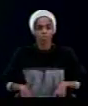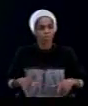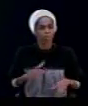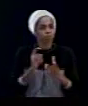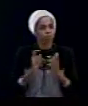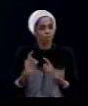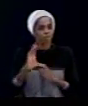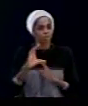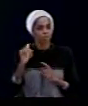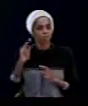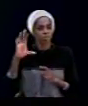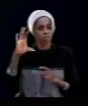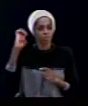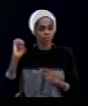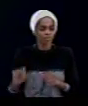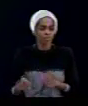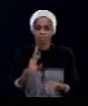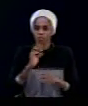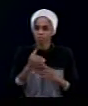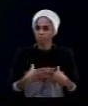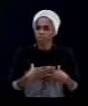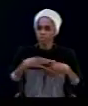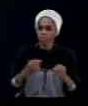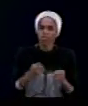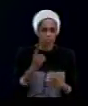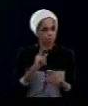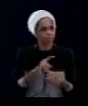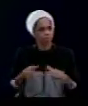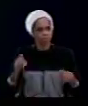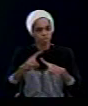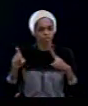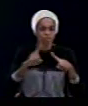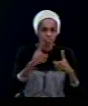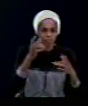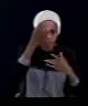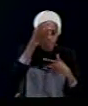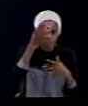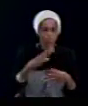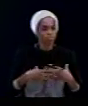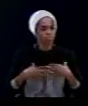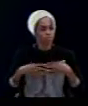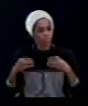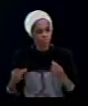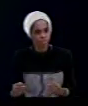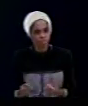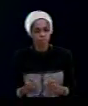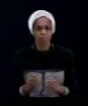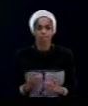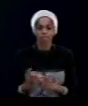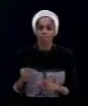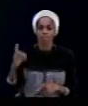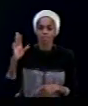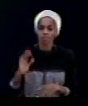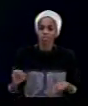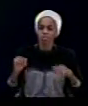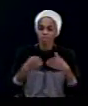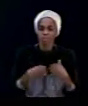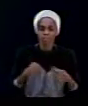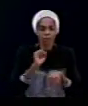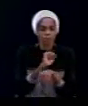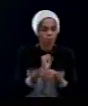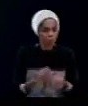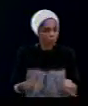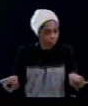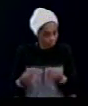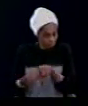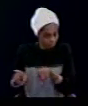they were healed. People with blindness, their eyes, God opened. Exactly as we read it in the Bible, it is